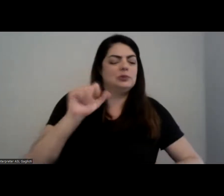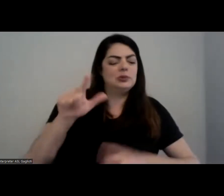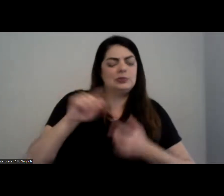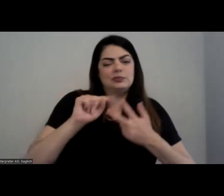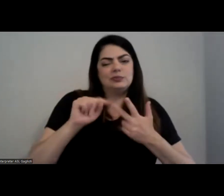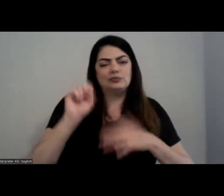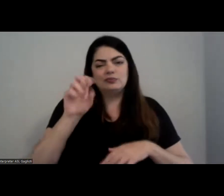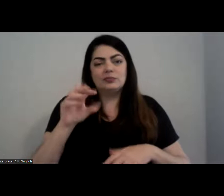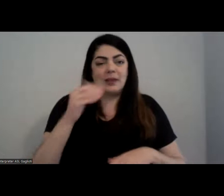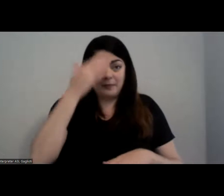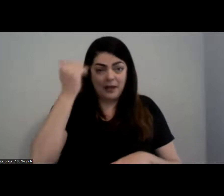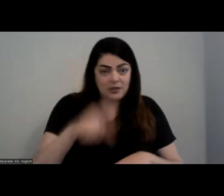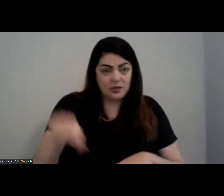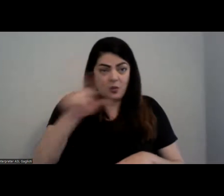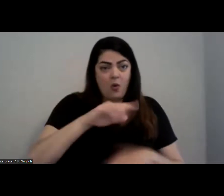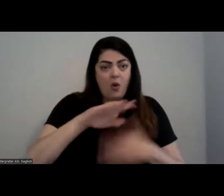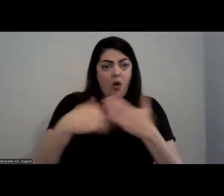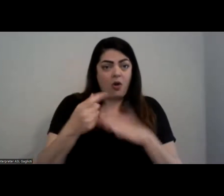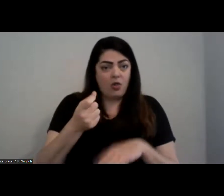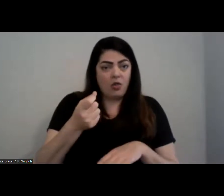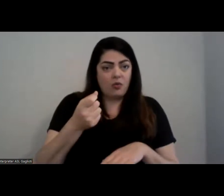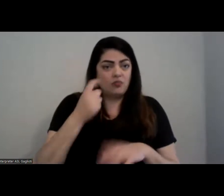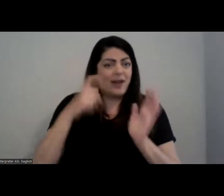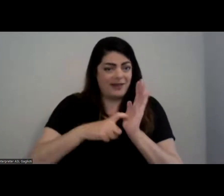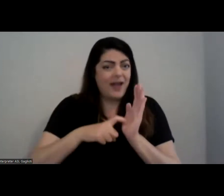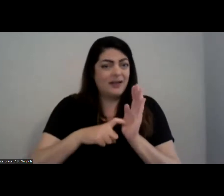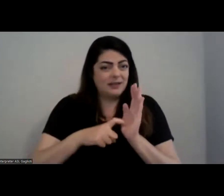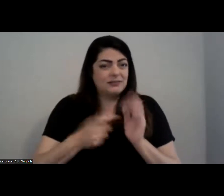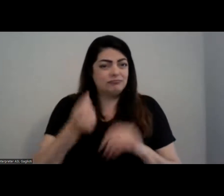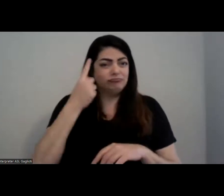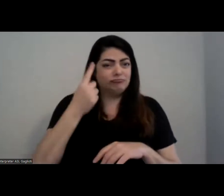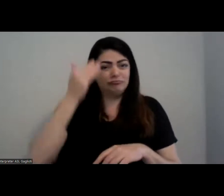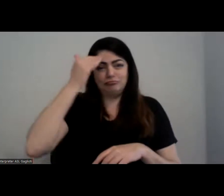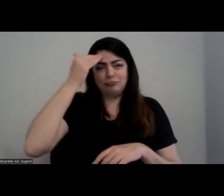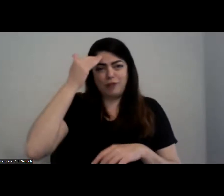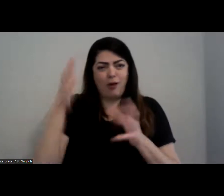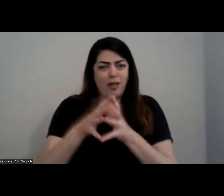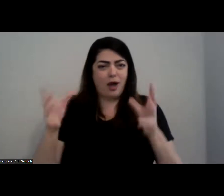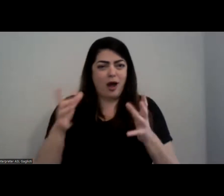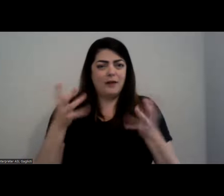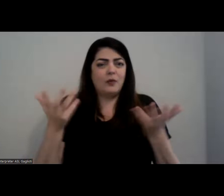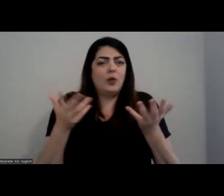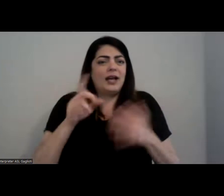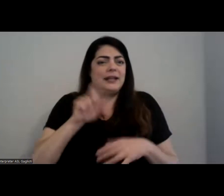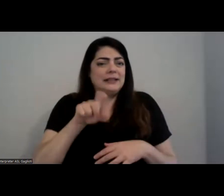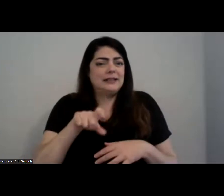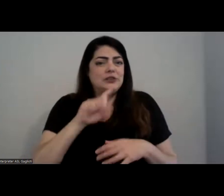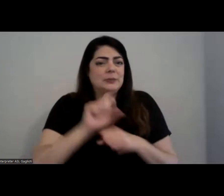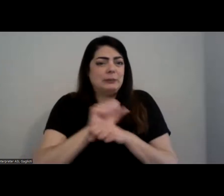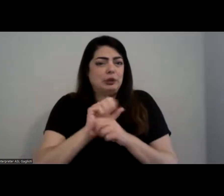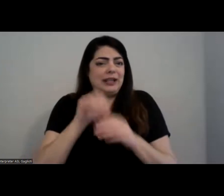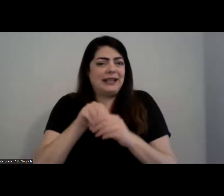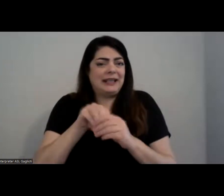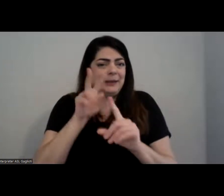you all actually recognize and know a lot of what needs to actually be put into place